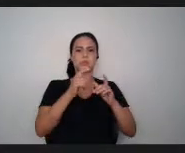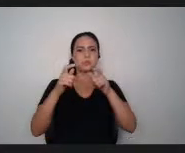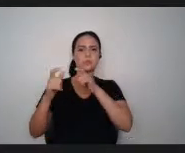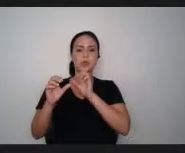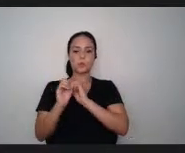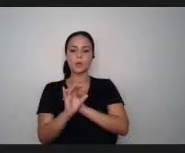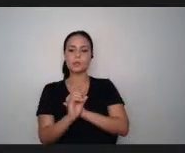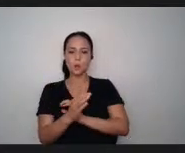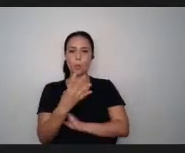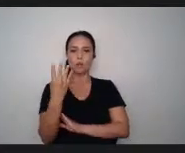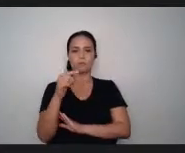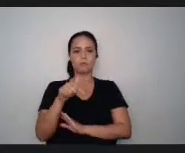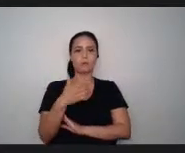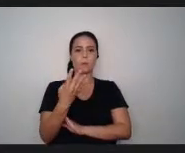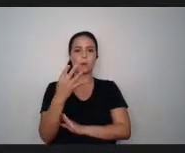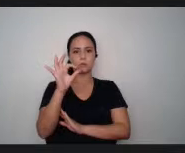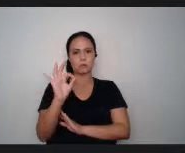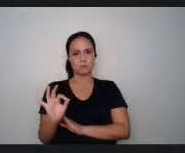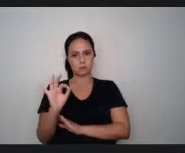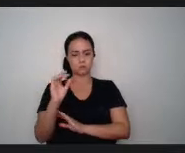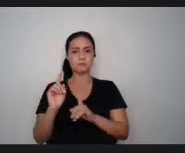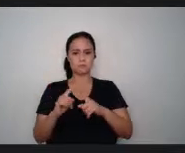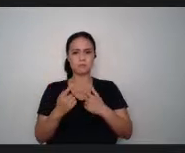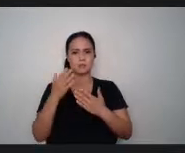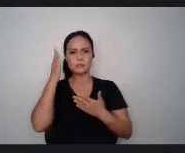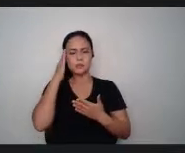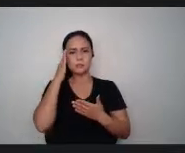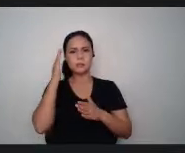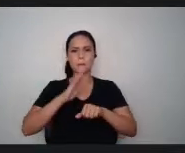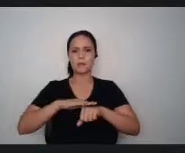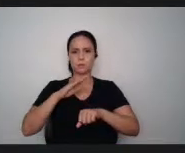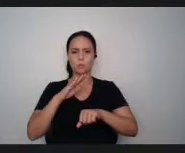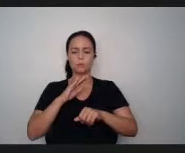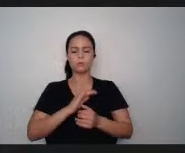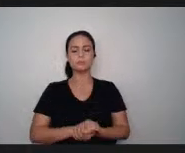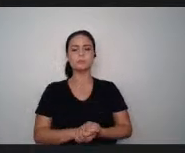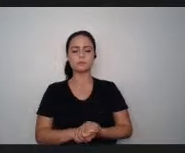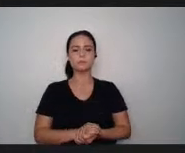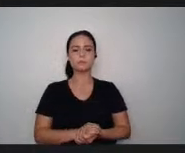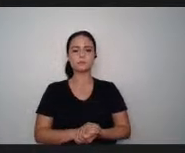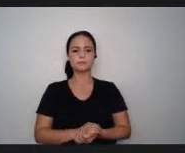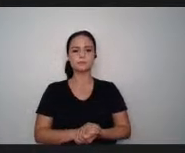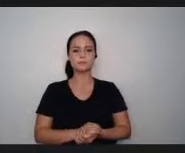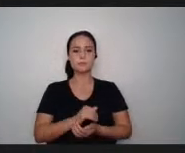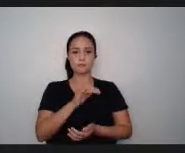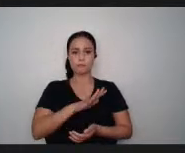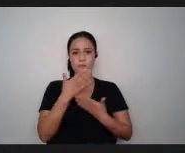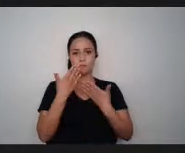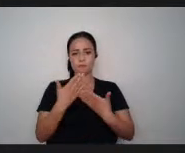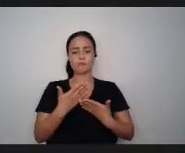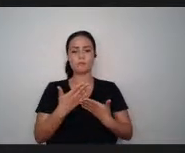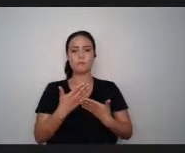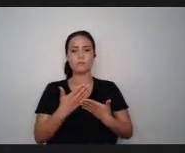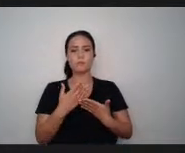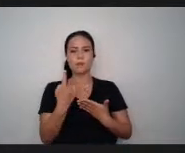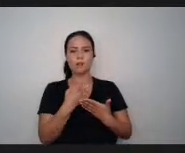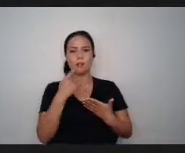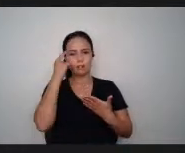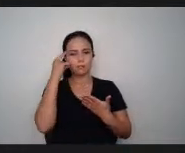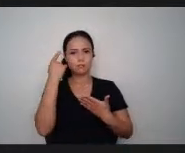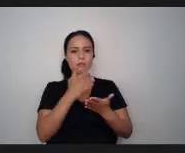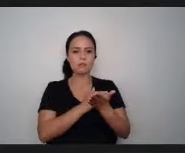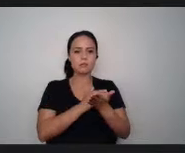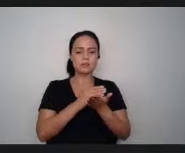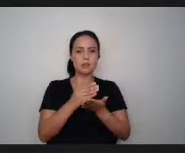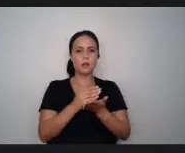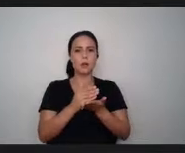In education still has 4.4%, but we know that it increased. And this shows us that